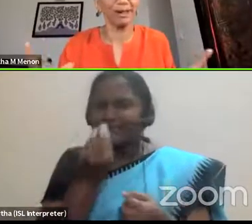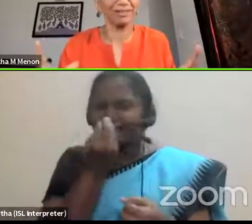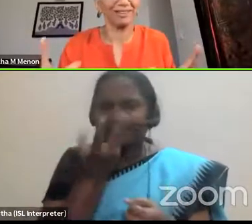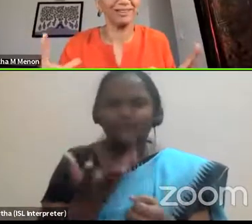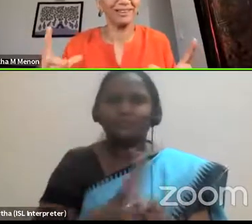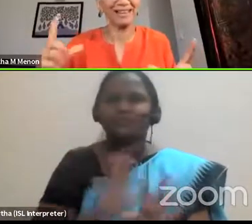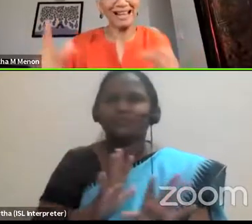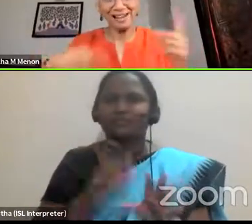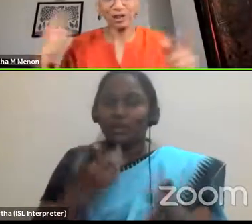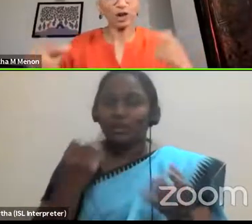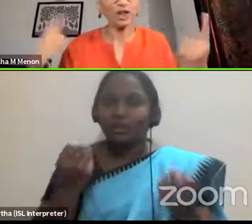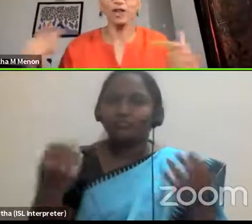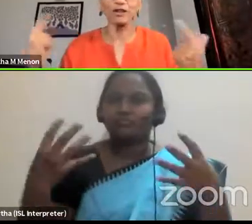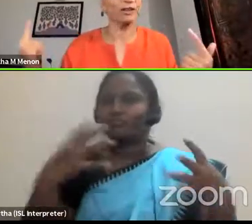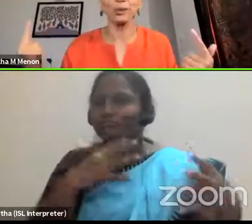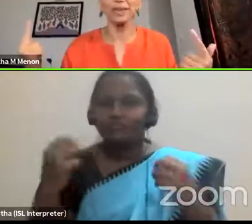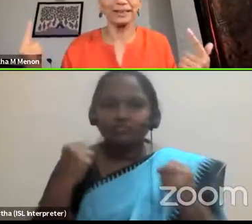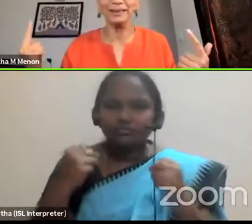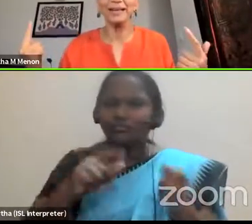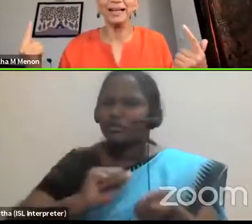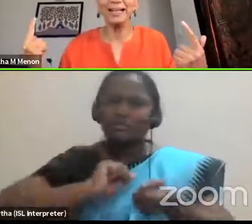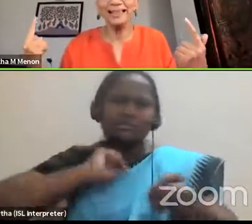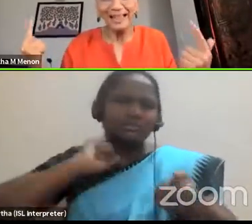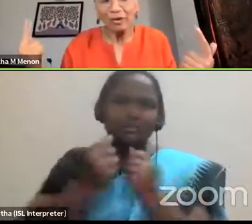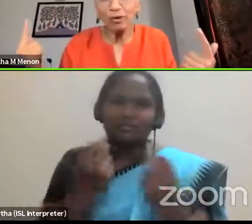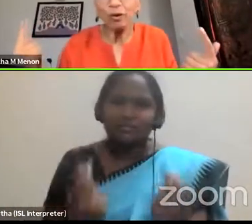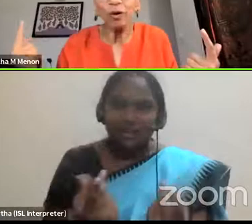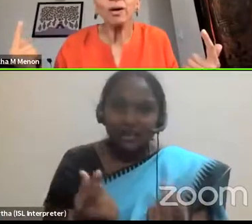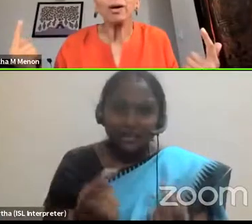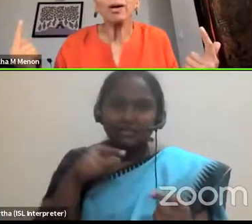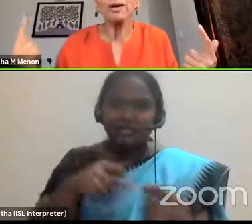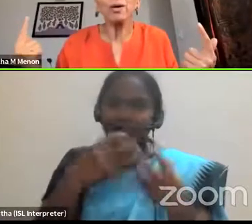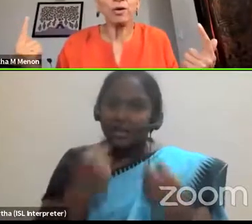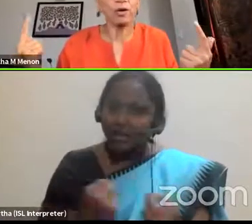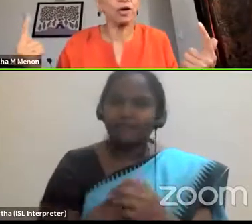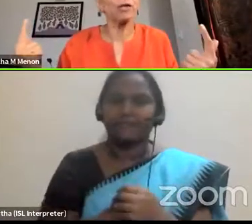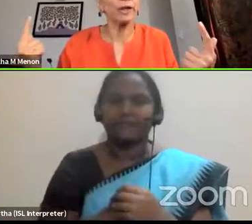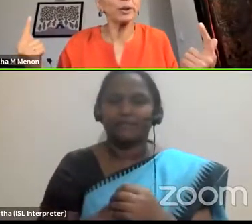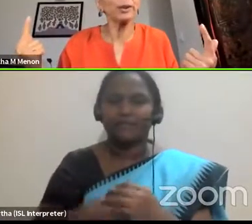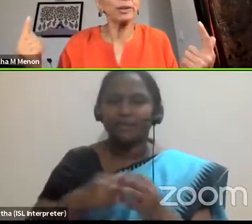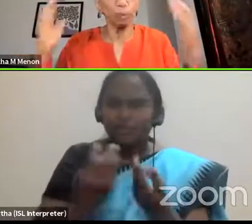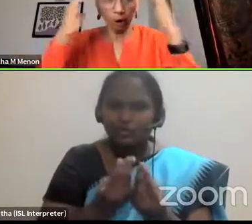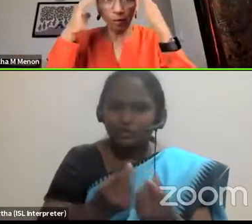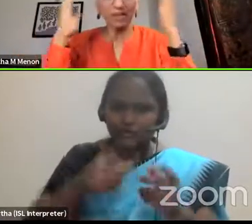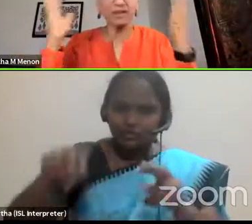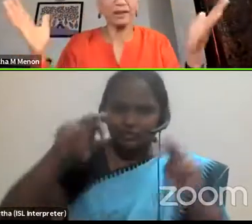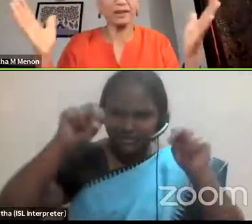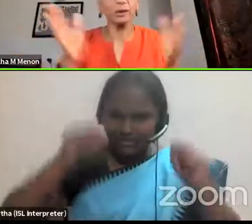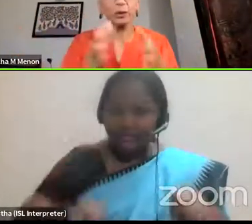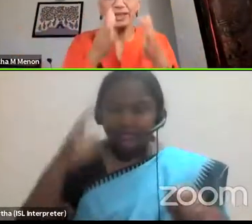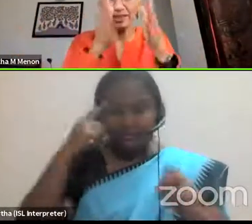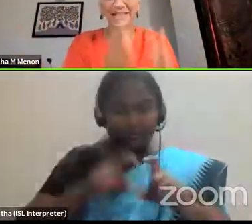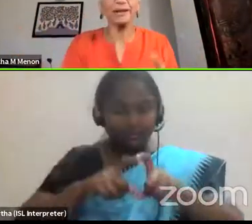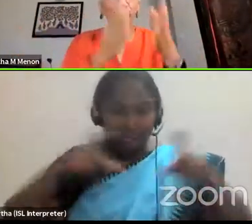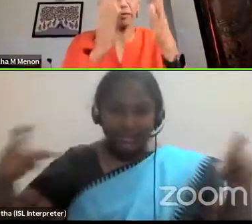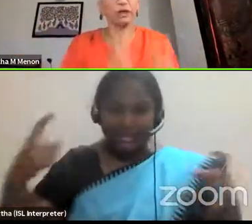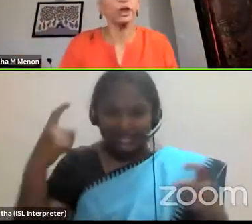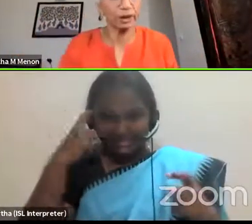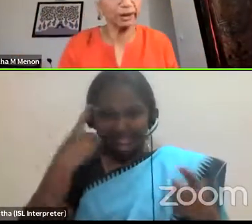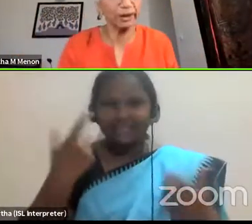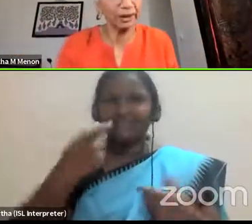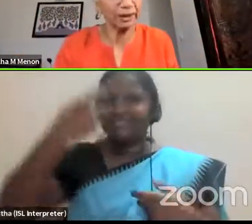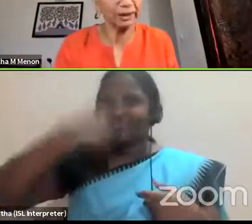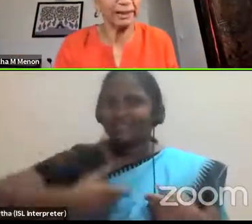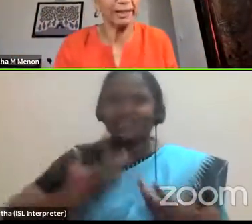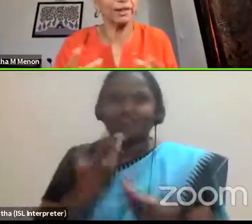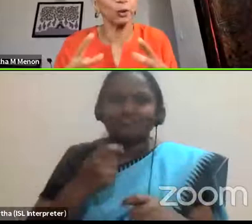they're complex, and it's changing really quickly. And therefore, in order to solve it, you need broad-based thinking. You don't need siloed